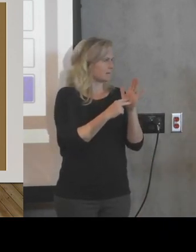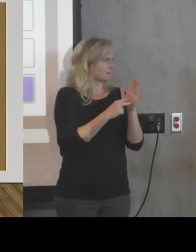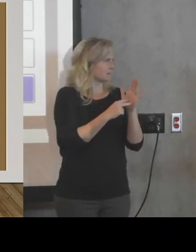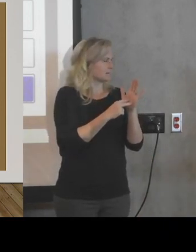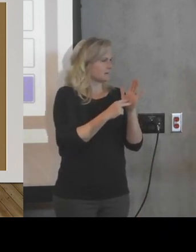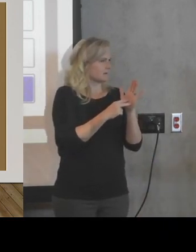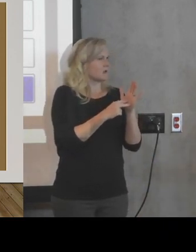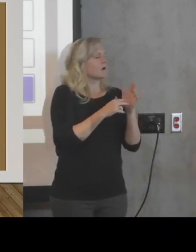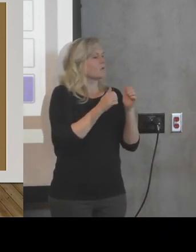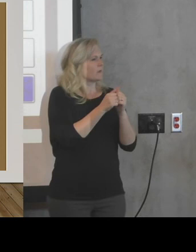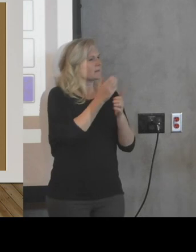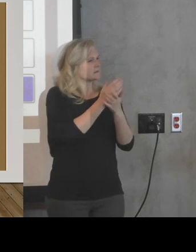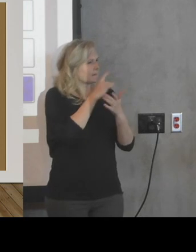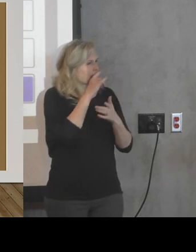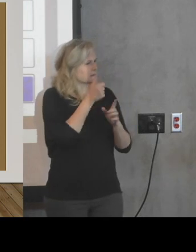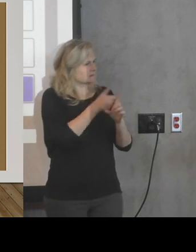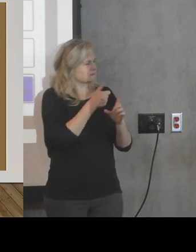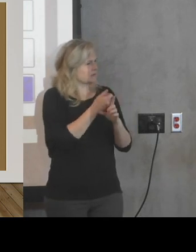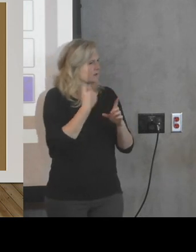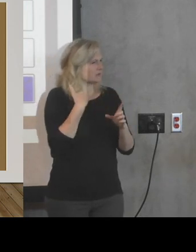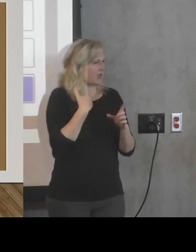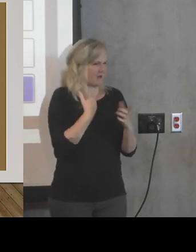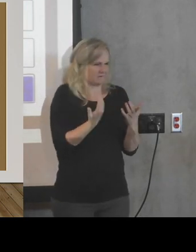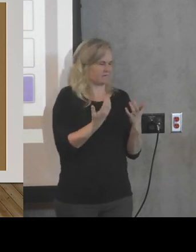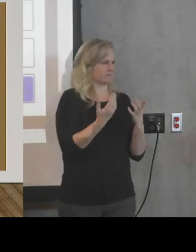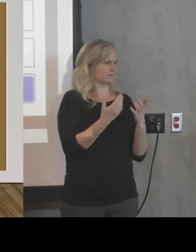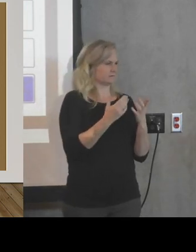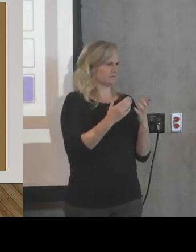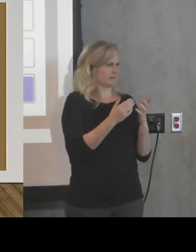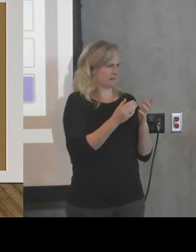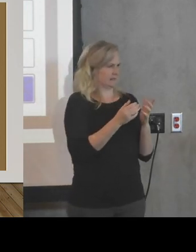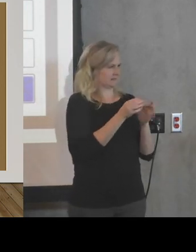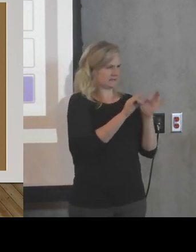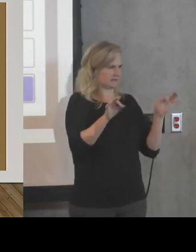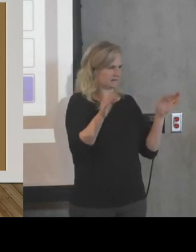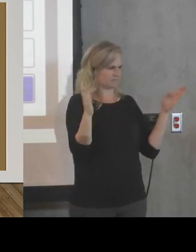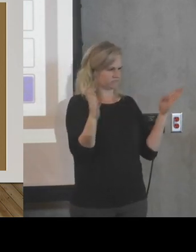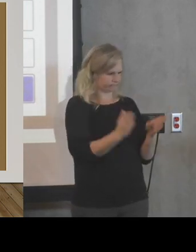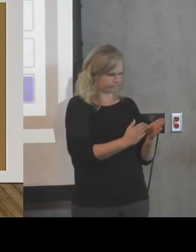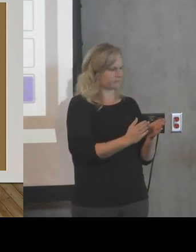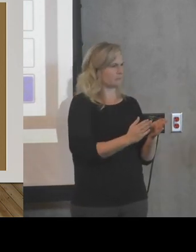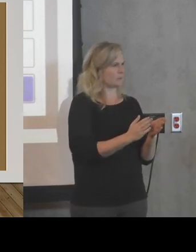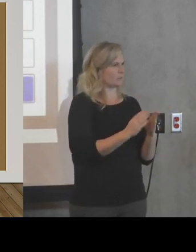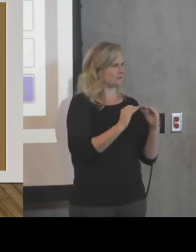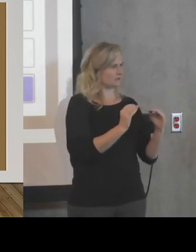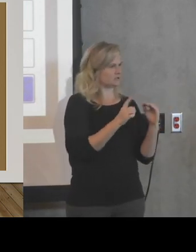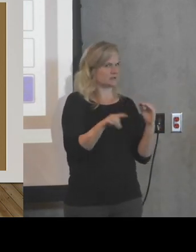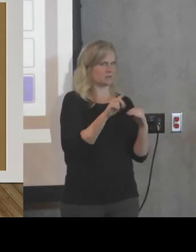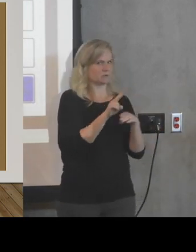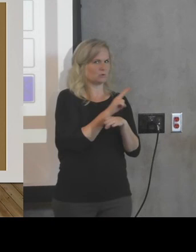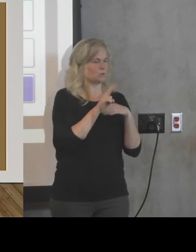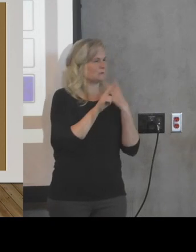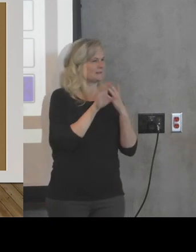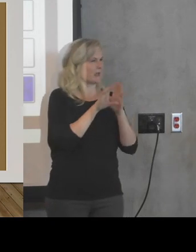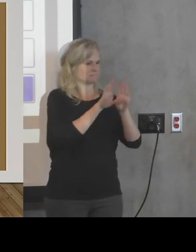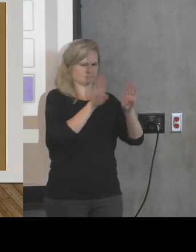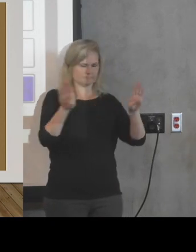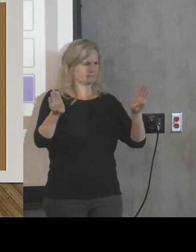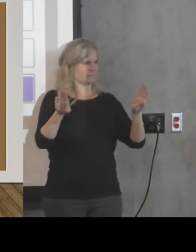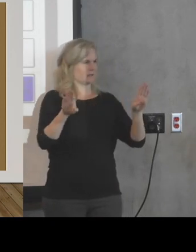reduced sentence length if they're only speaking in one word. We teach them to describe a picture or a scene using 3 to 4